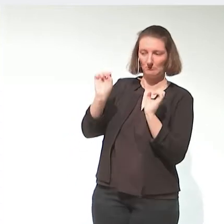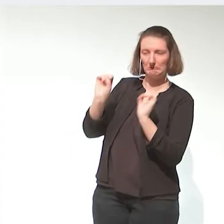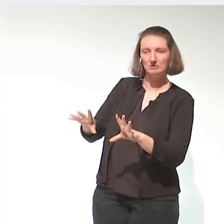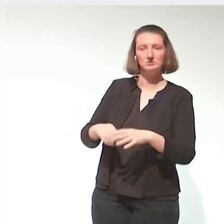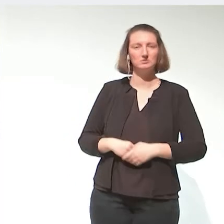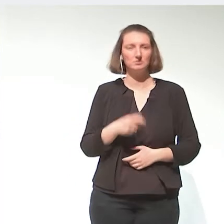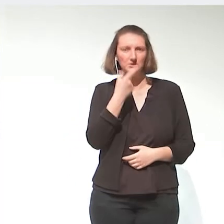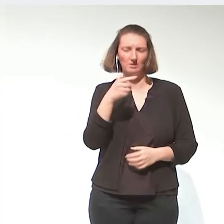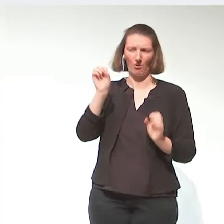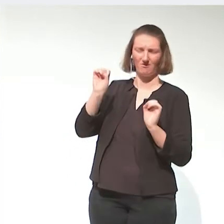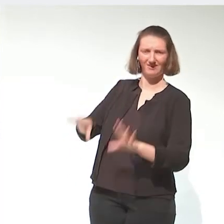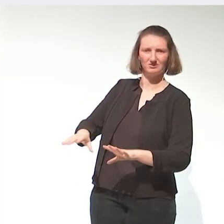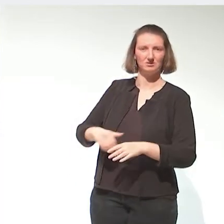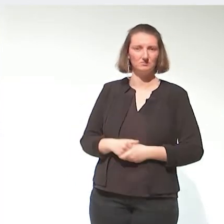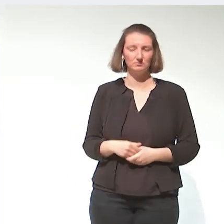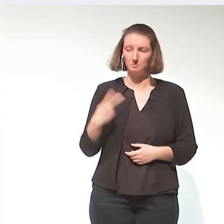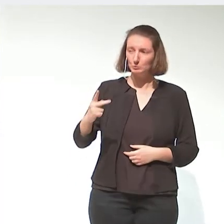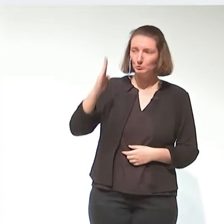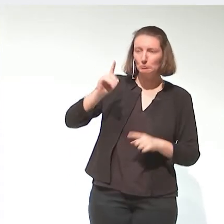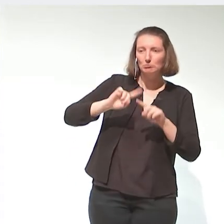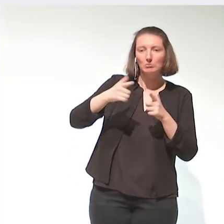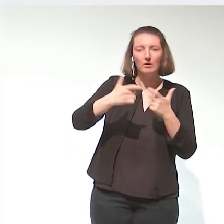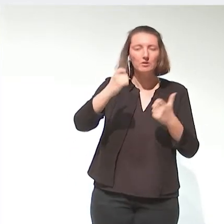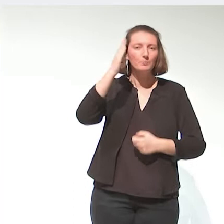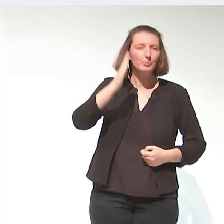rehabilitation equipment, such as wheelchairs,